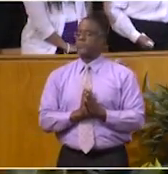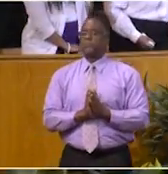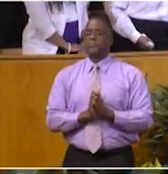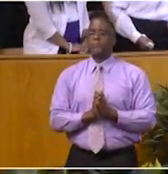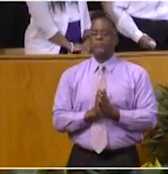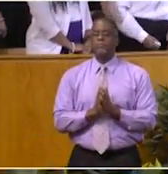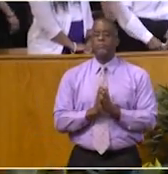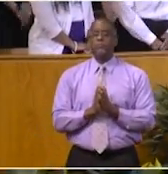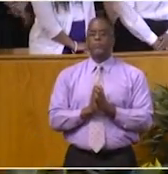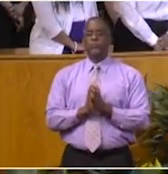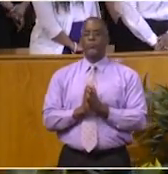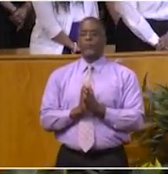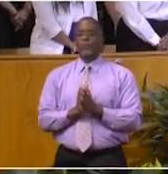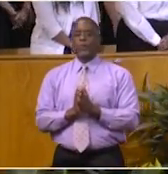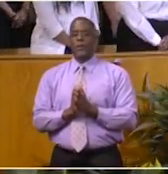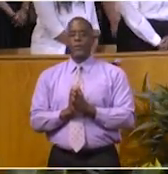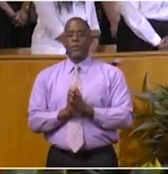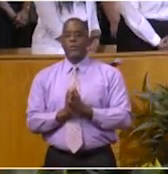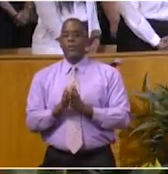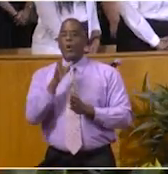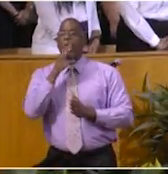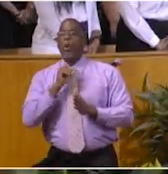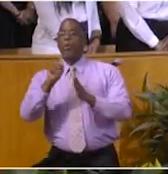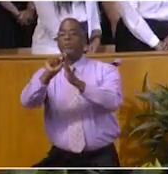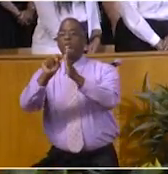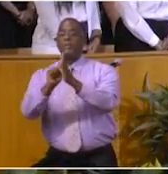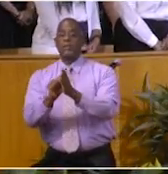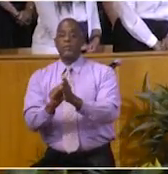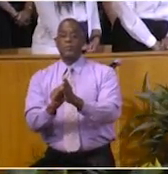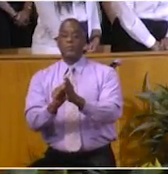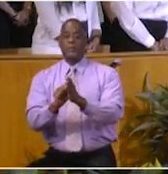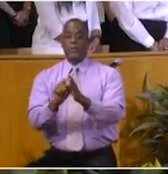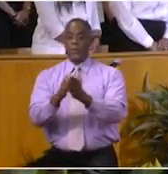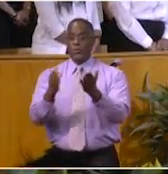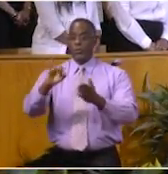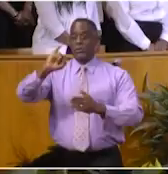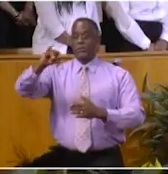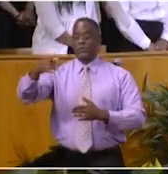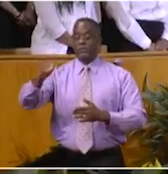I ask you to turn to the Old Testament book of Joshua,